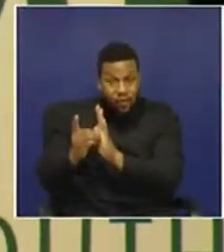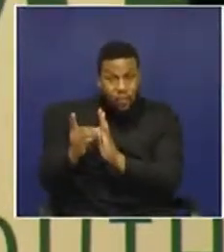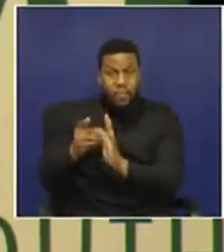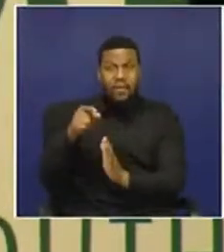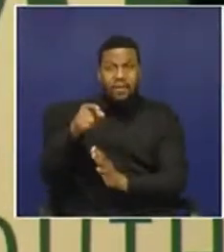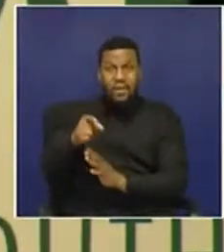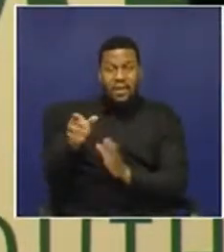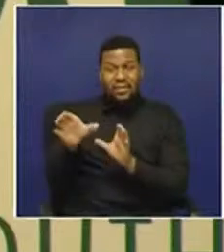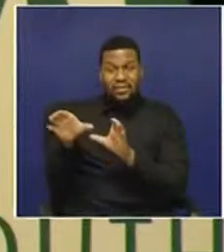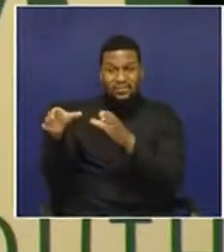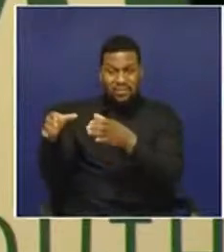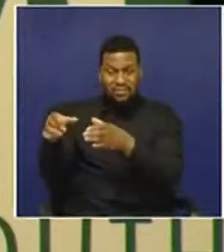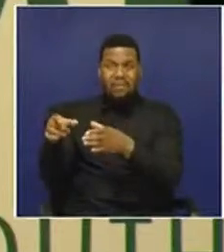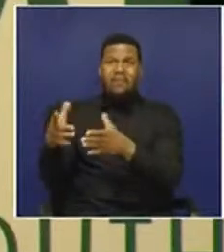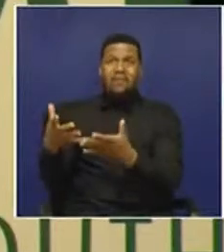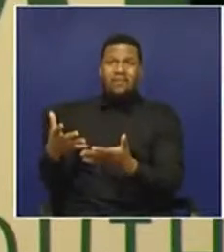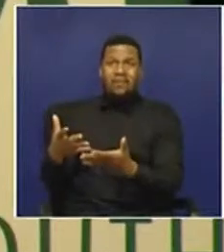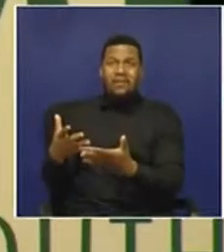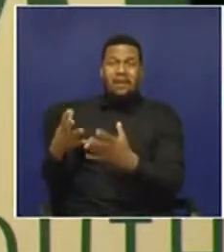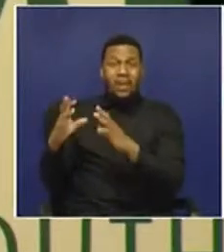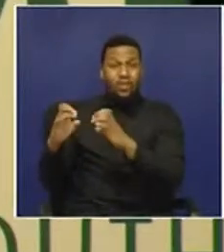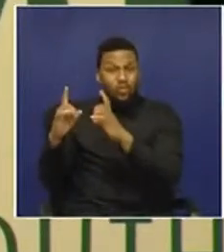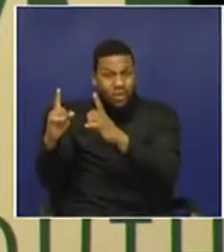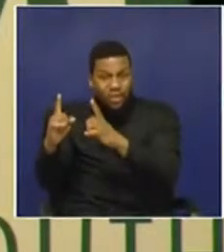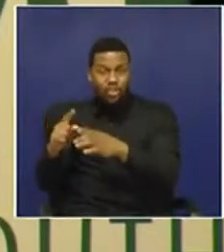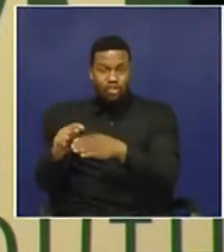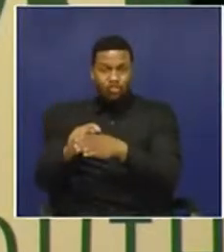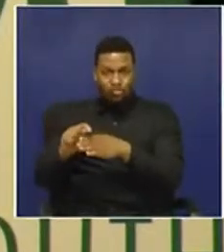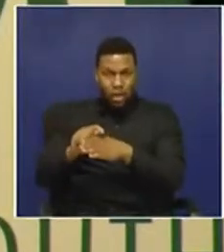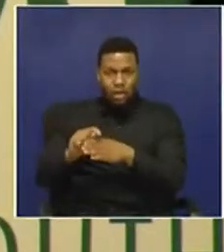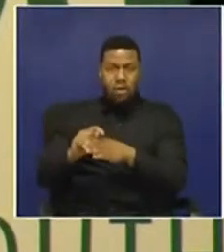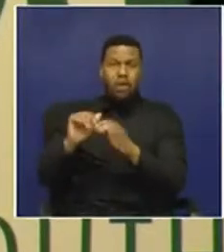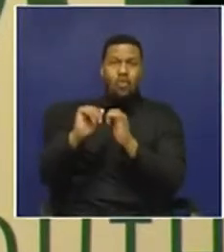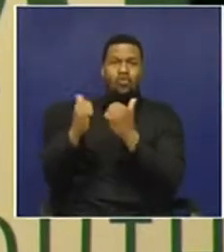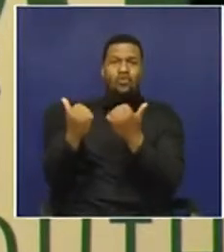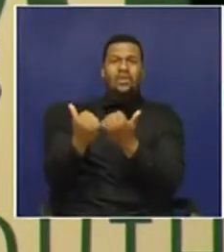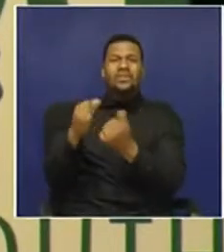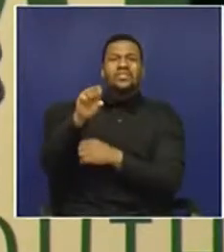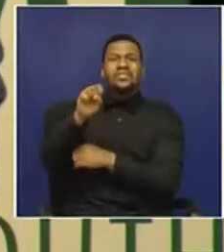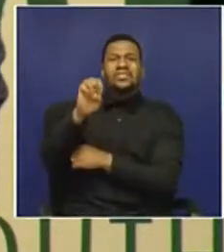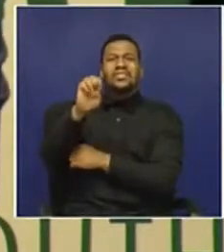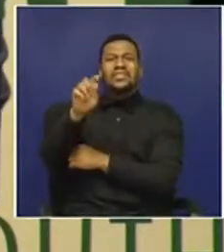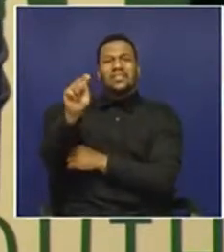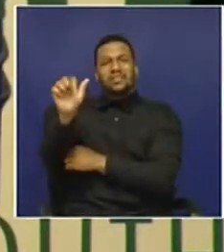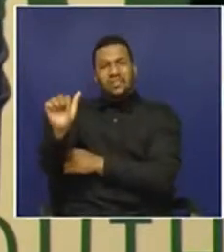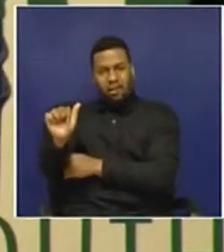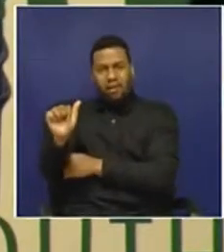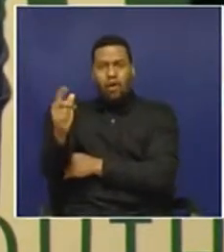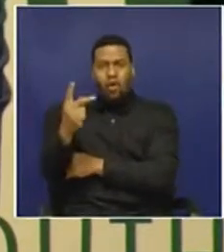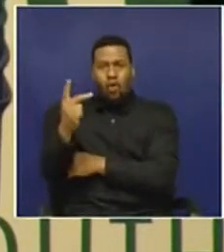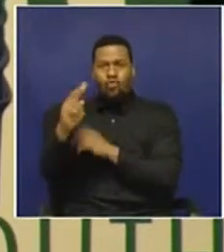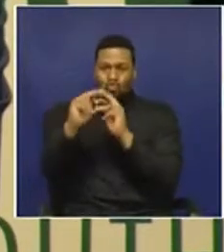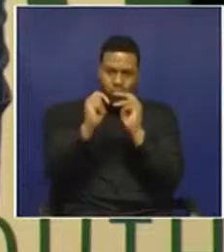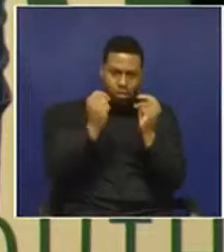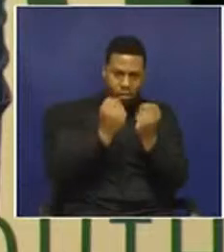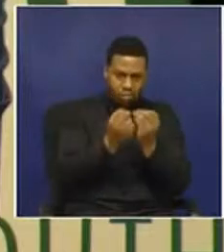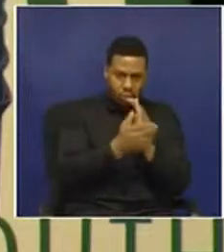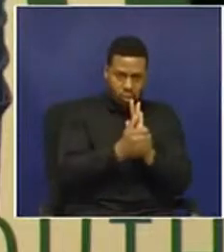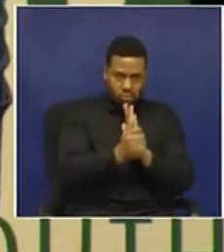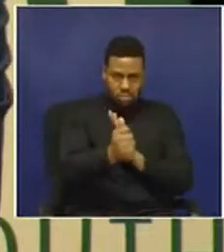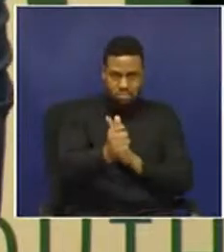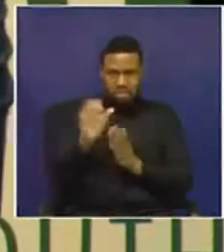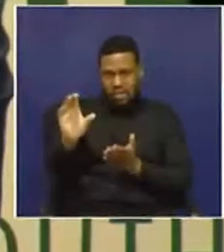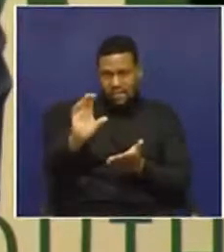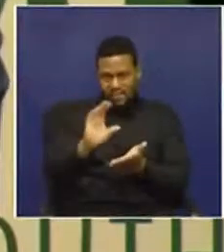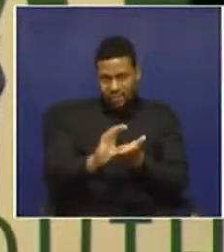sector education and training authorities or SETAs and the National Skills Fund have not yielded the outcomes